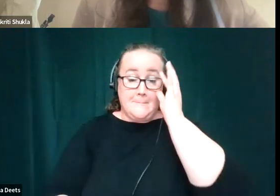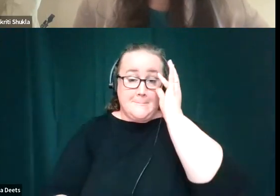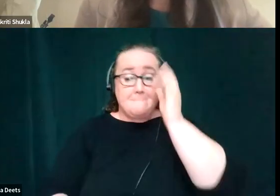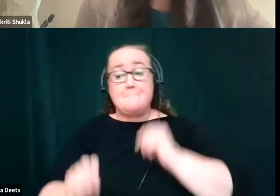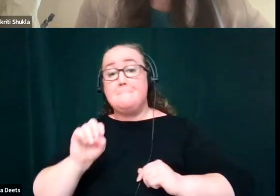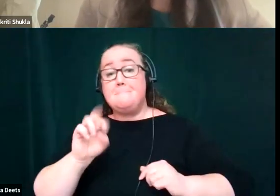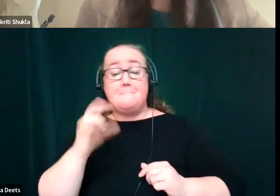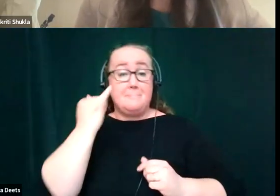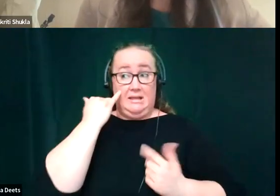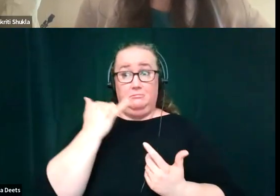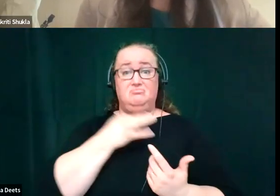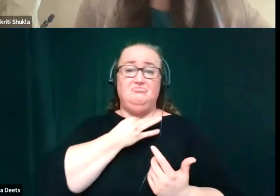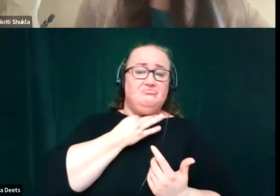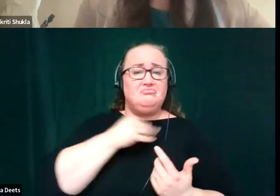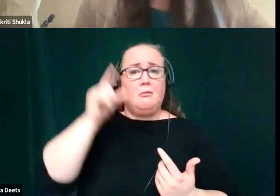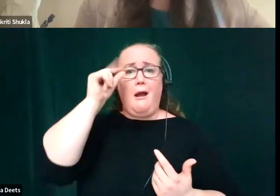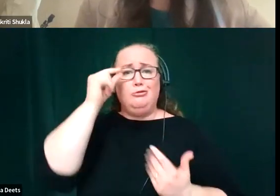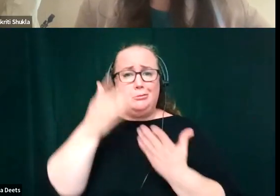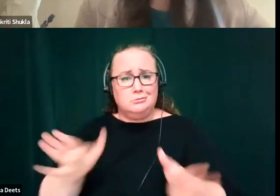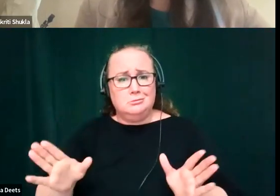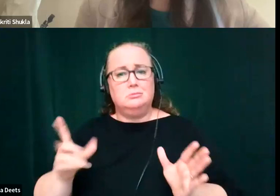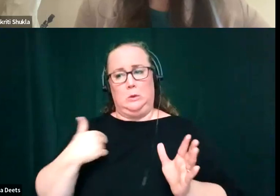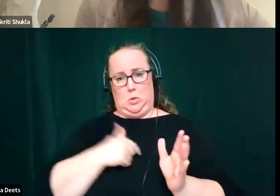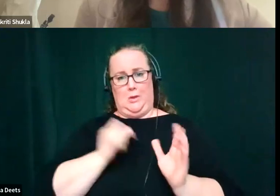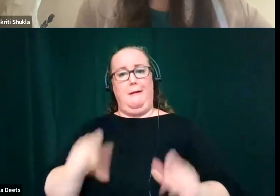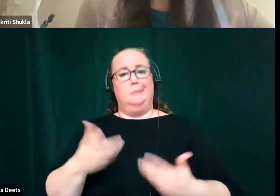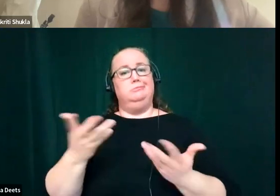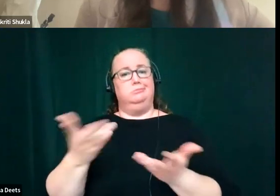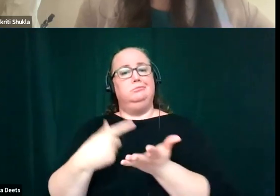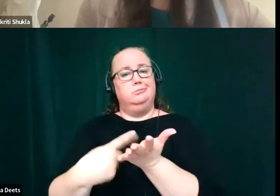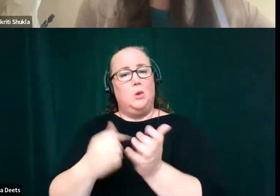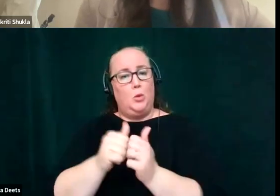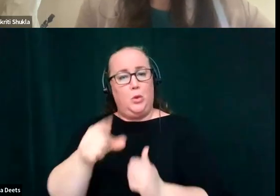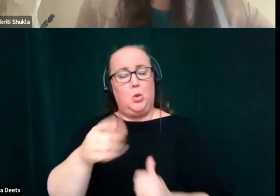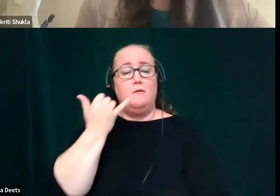questions about eye drops in general, we would love to discuss all of it with you. Our phone number is